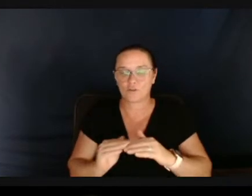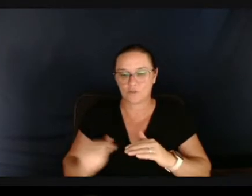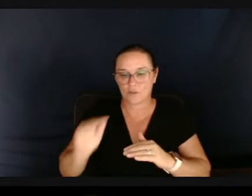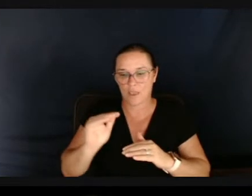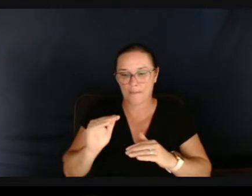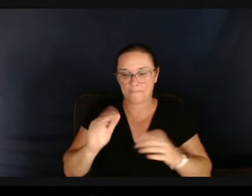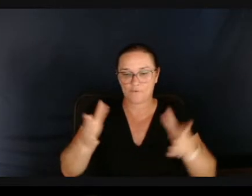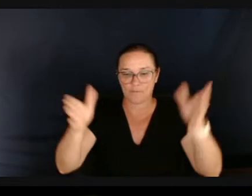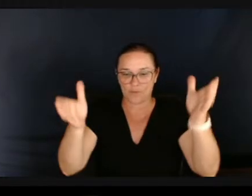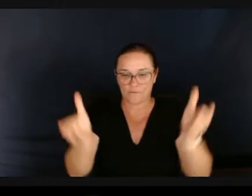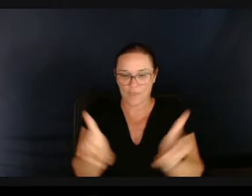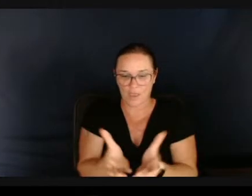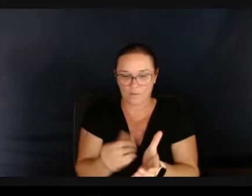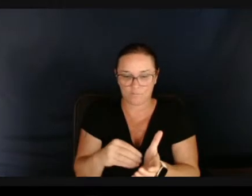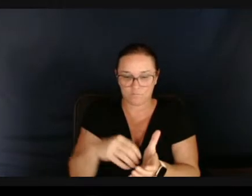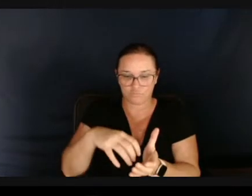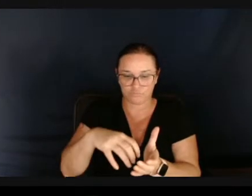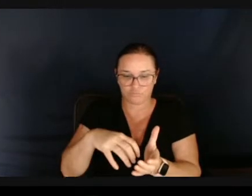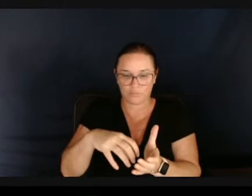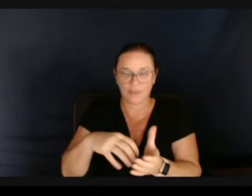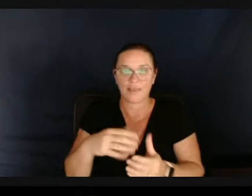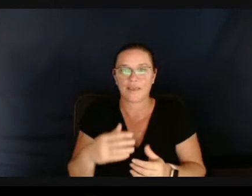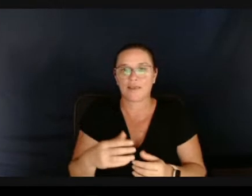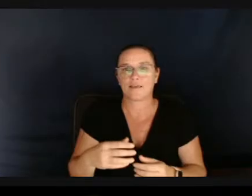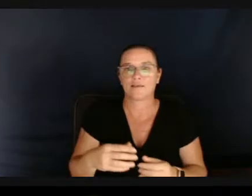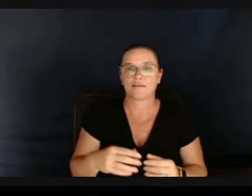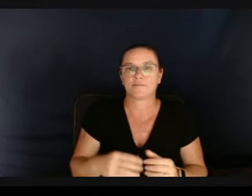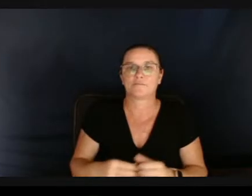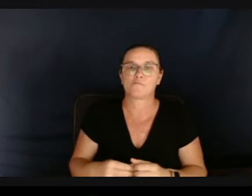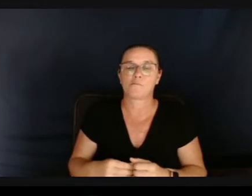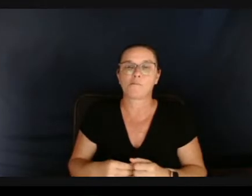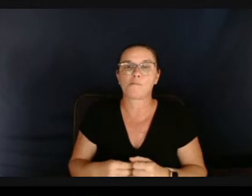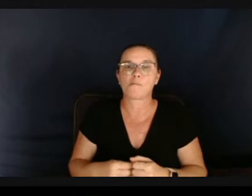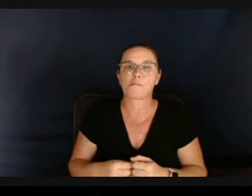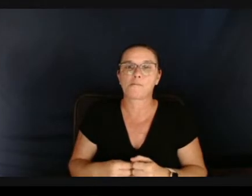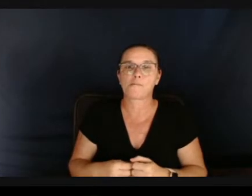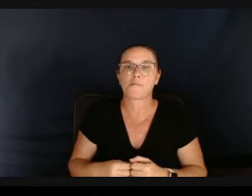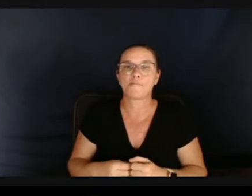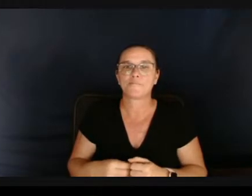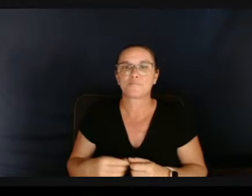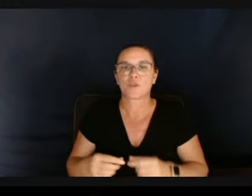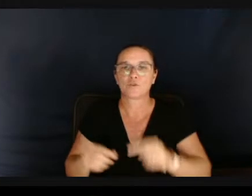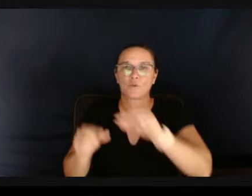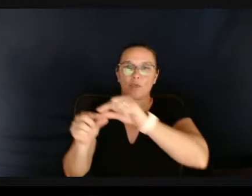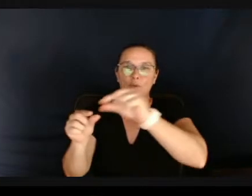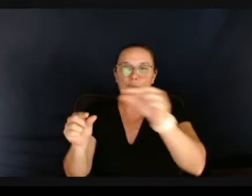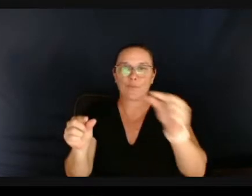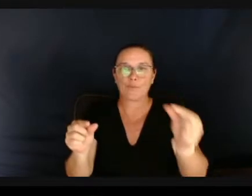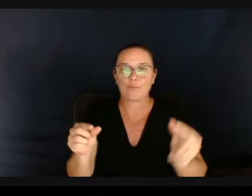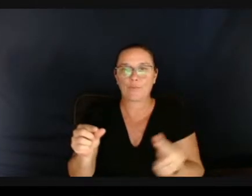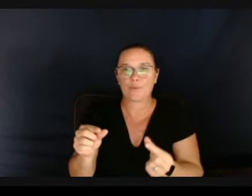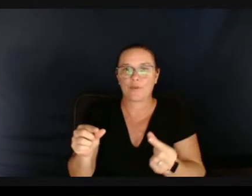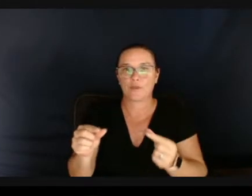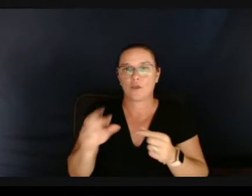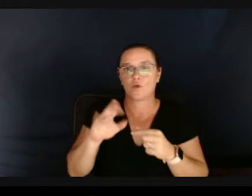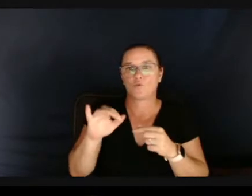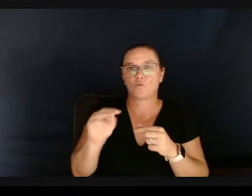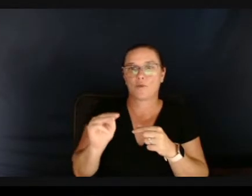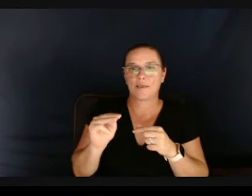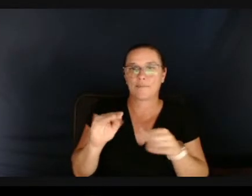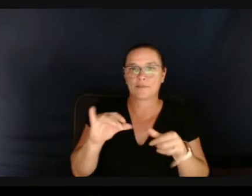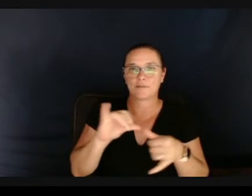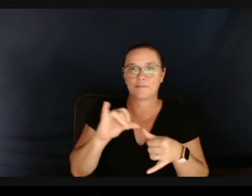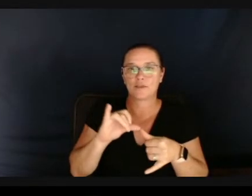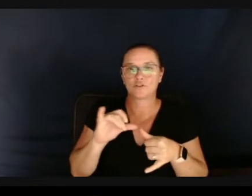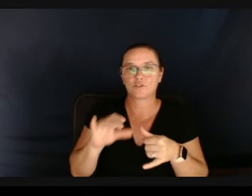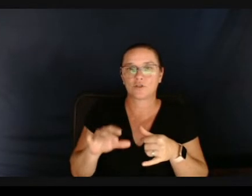this thing, 16 feet tall, 5 meters right there. While the rim of the north cone up here is measured as another 10